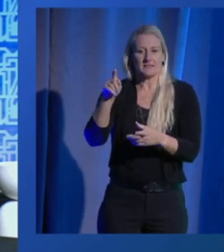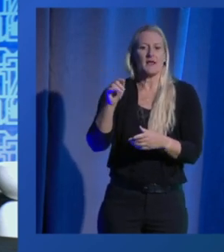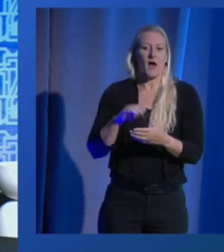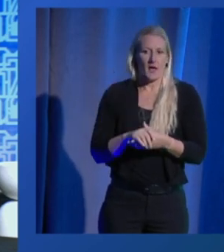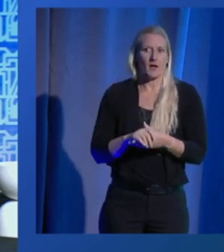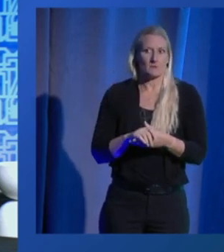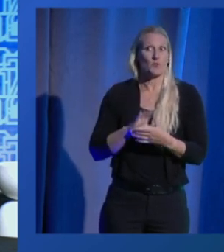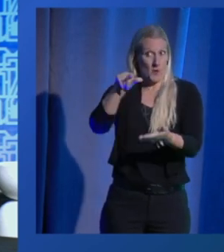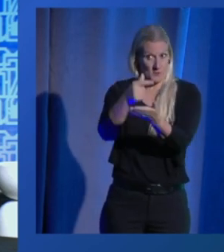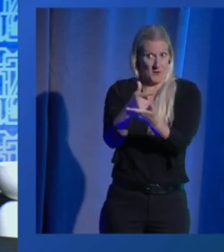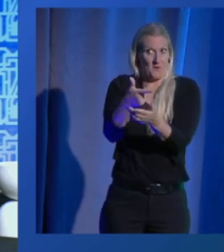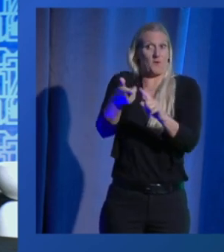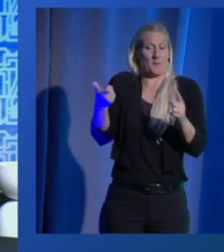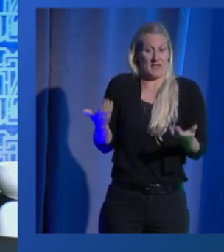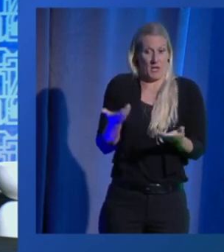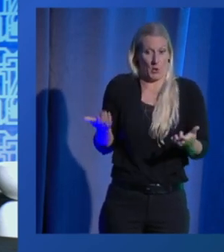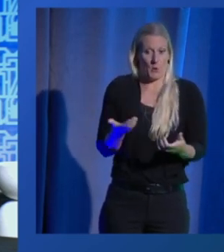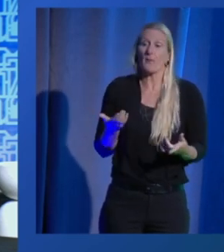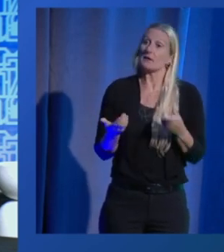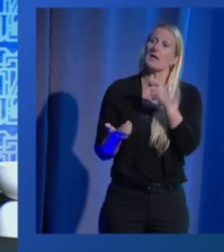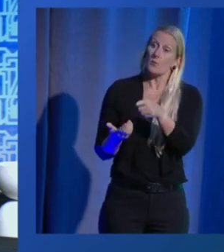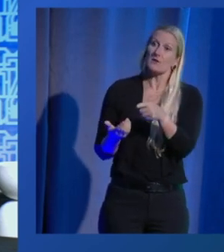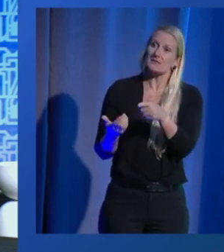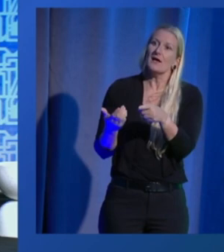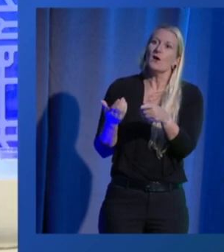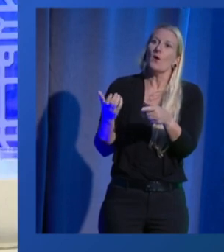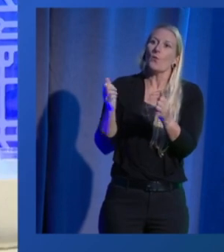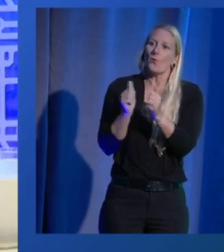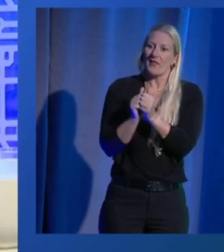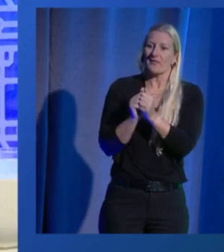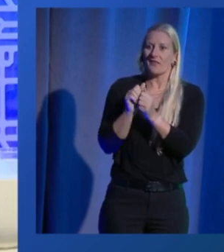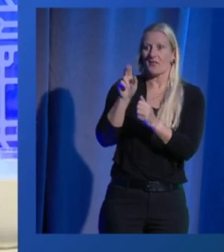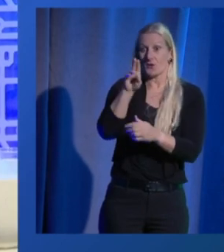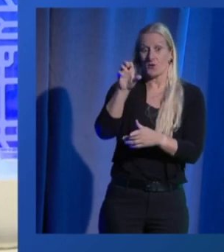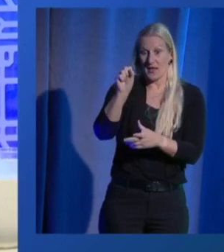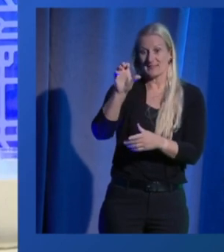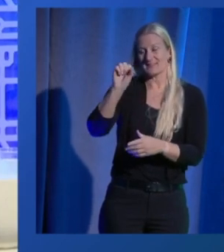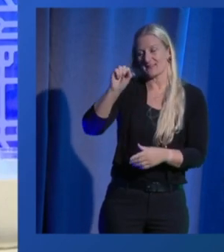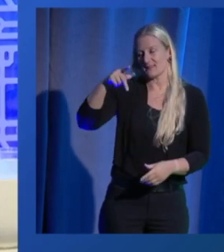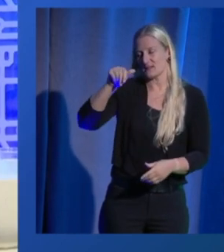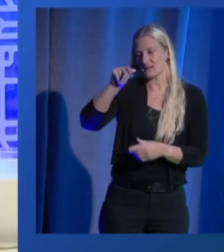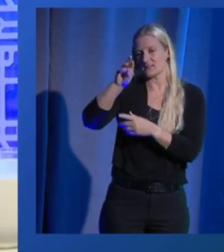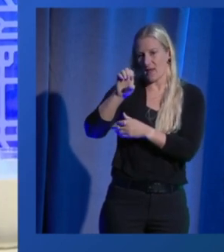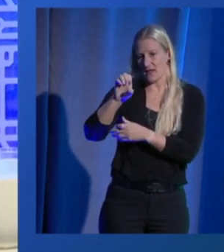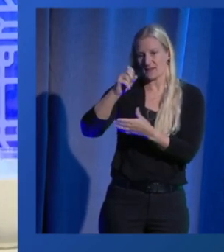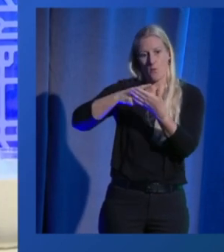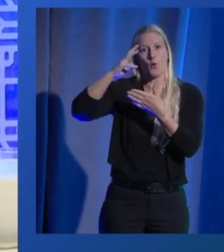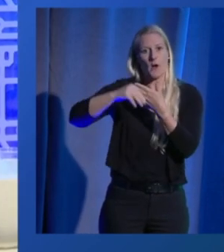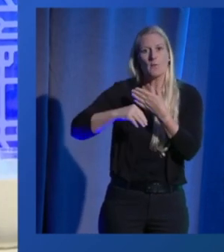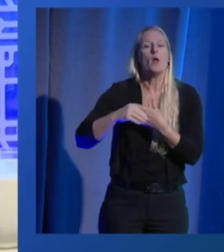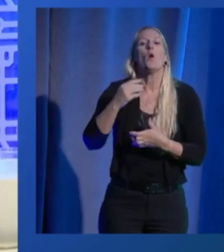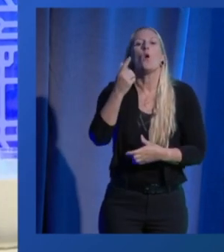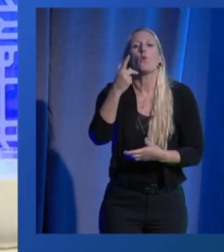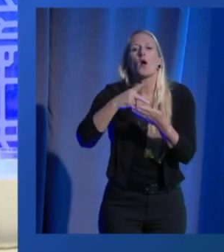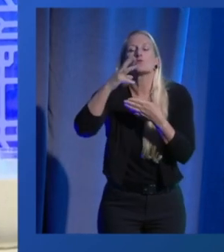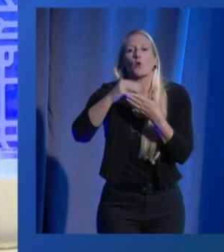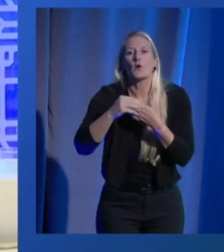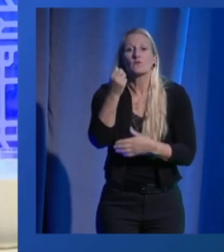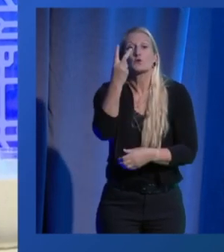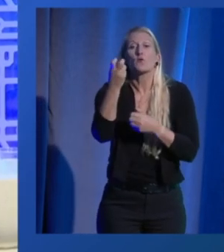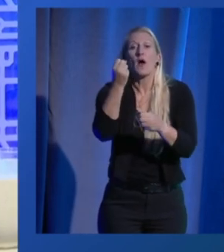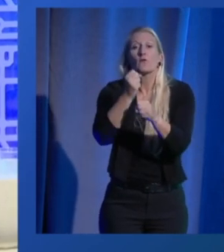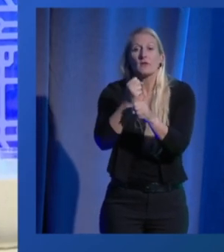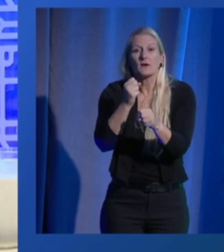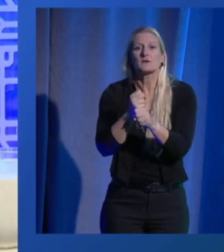was part of the Space Program uh that was one program for 12 years to get to the moon after President Kennedy said we